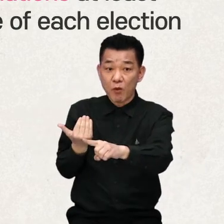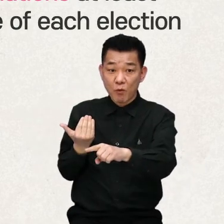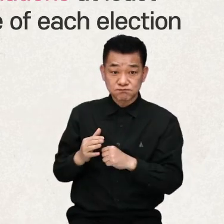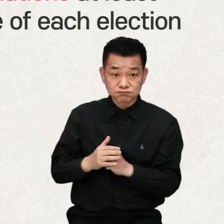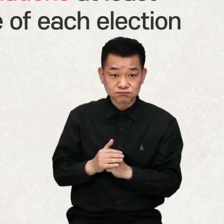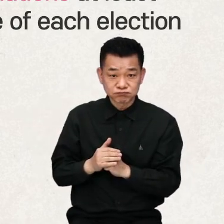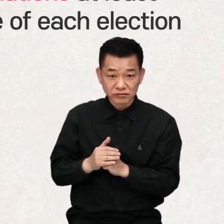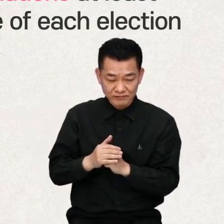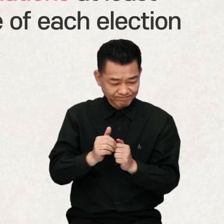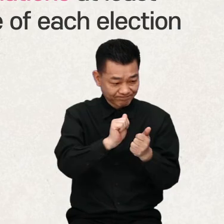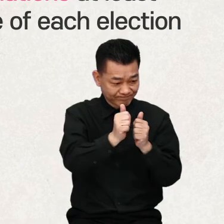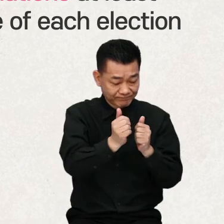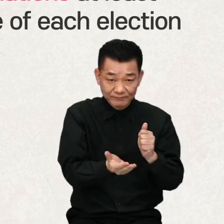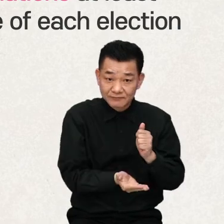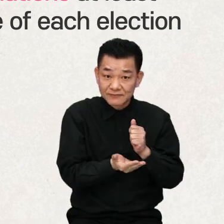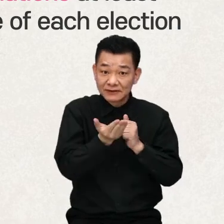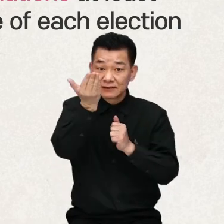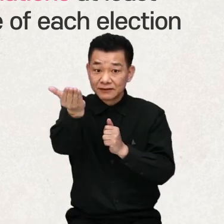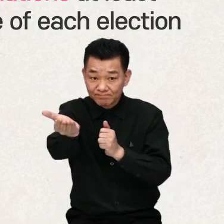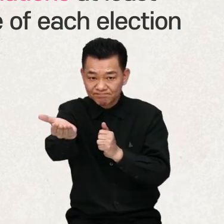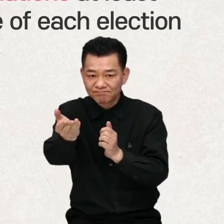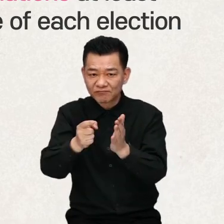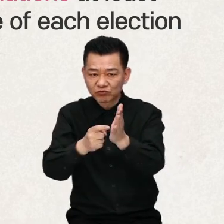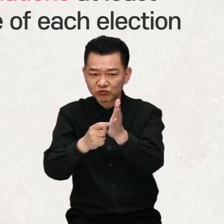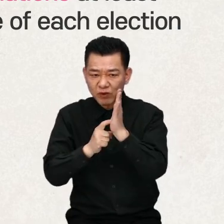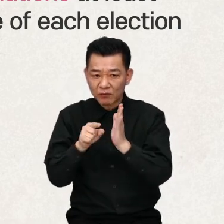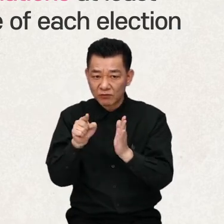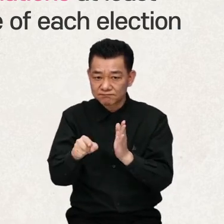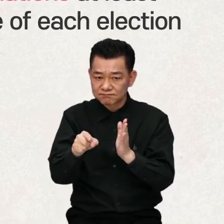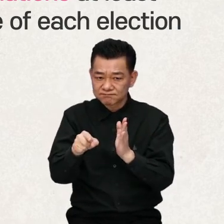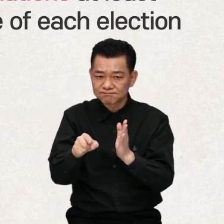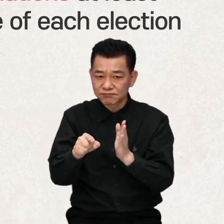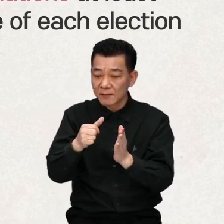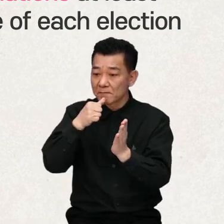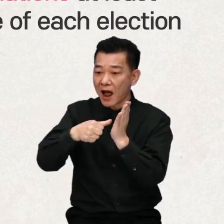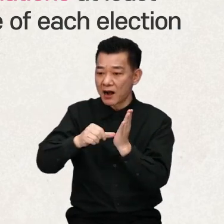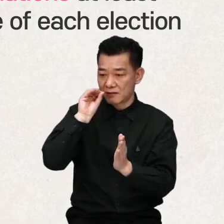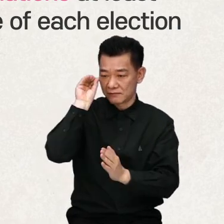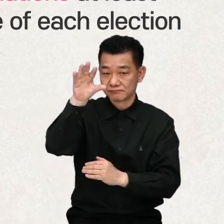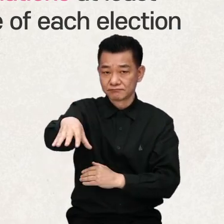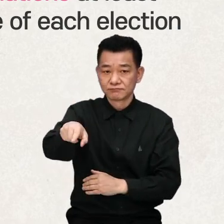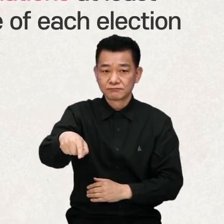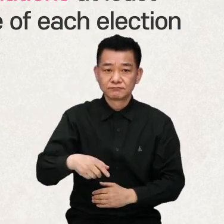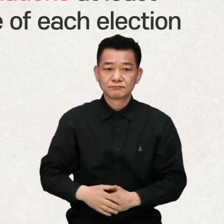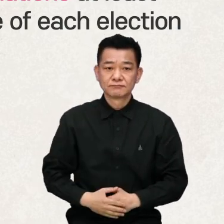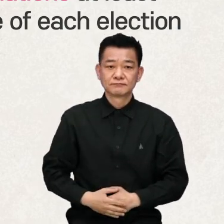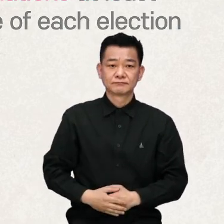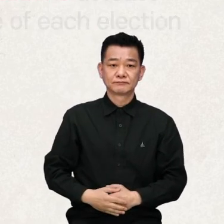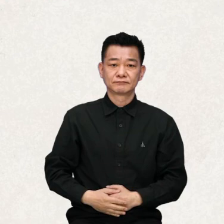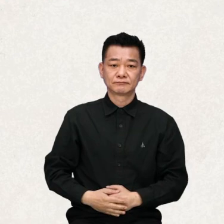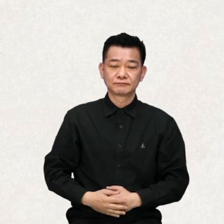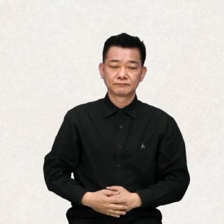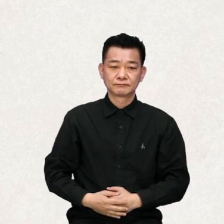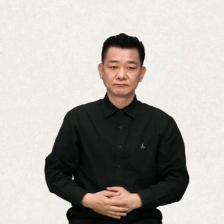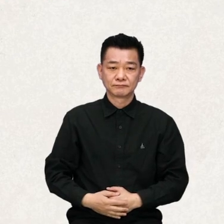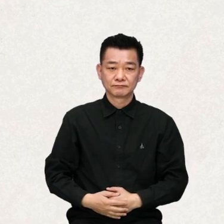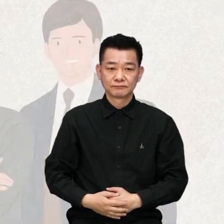parties, inviting them to submit the nominations at least 4 months before the date of each election.